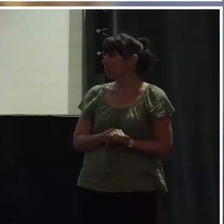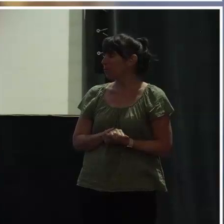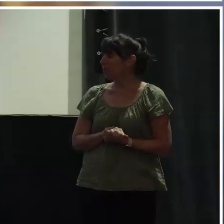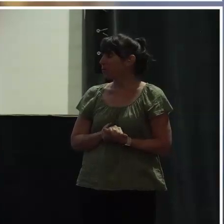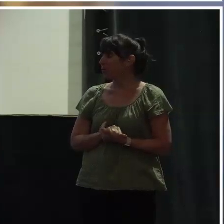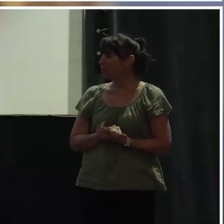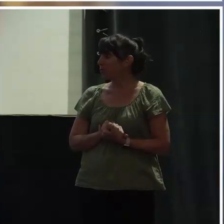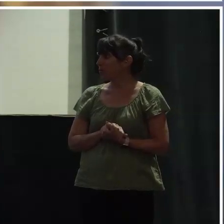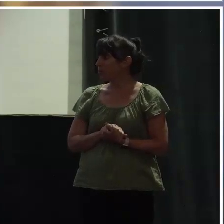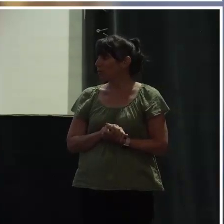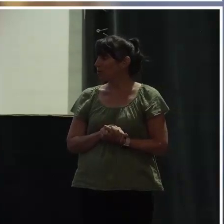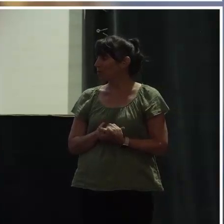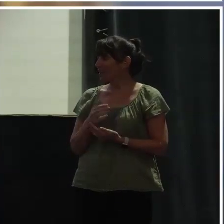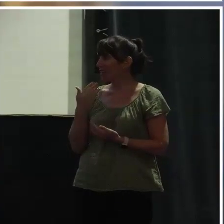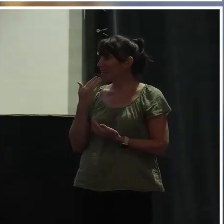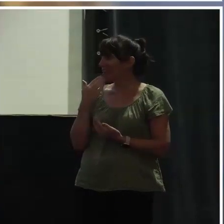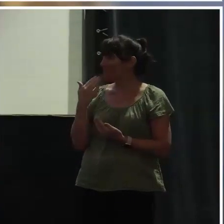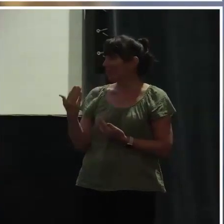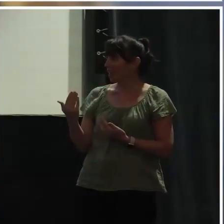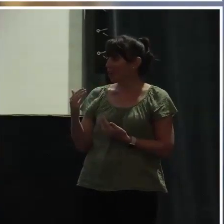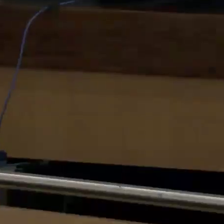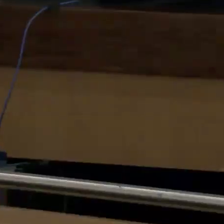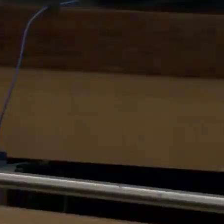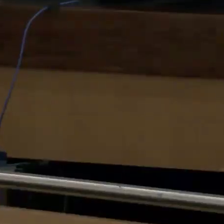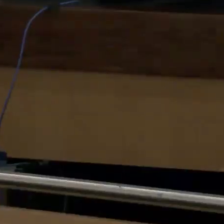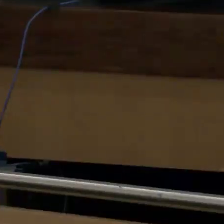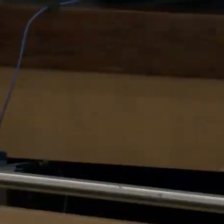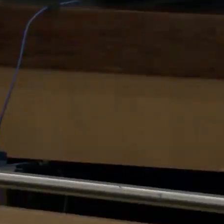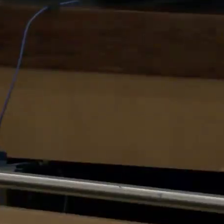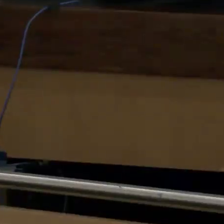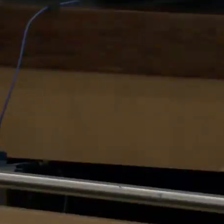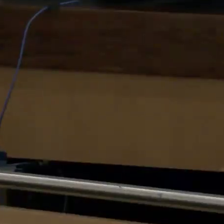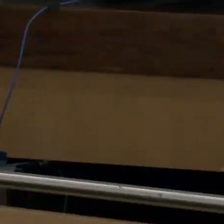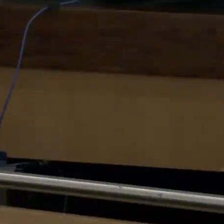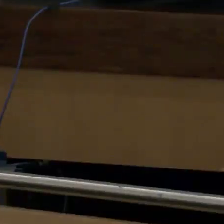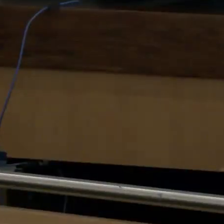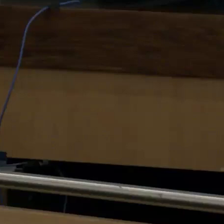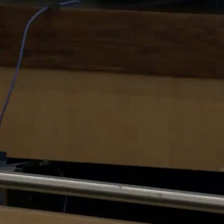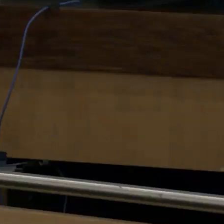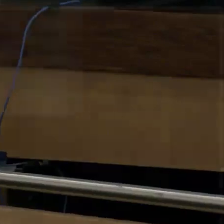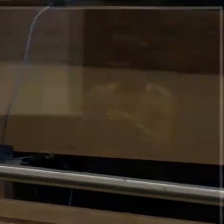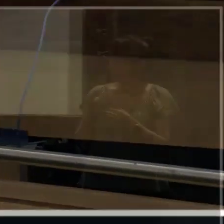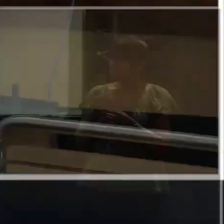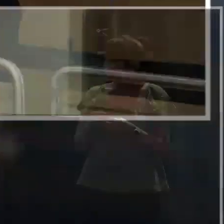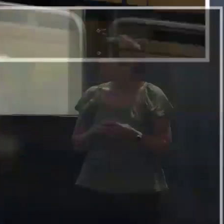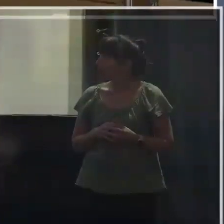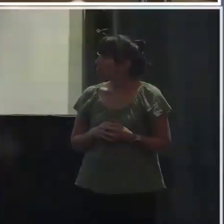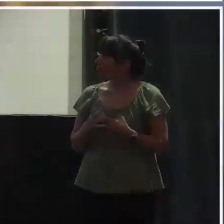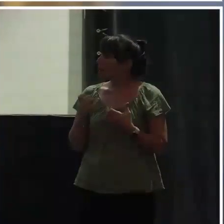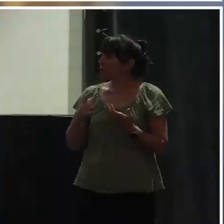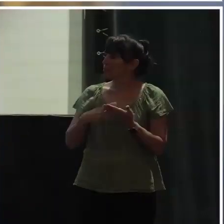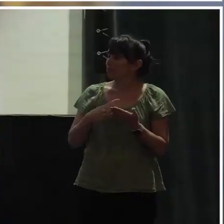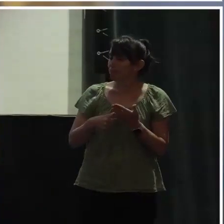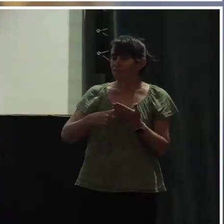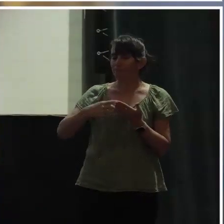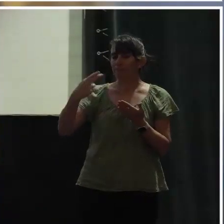Appreciate it. Great. Thank you, Jordan, for that context, again, for the partnership as well. So I want to talk a little bit about the history of Battery Park